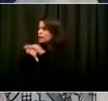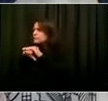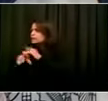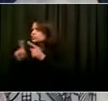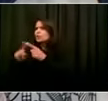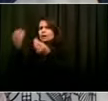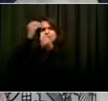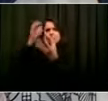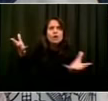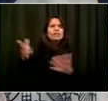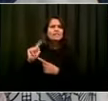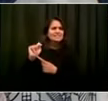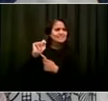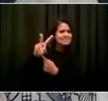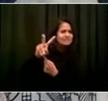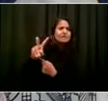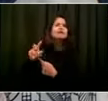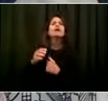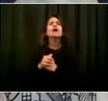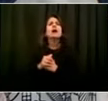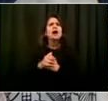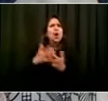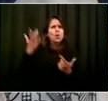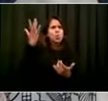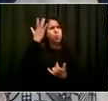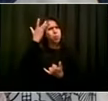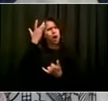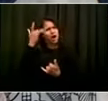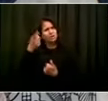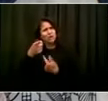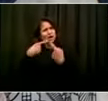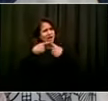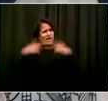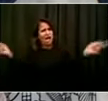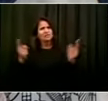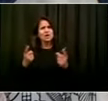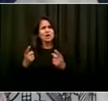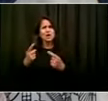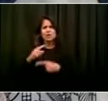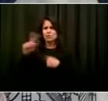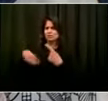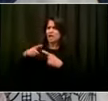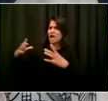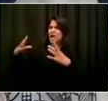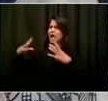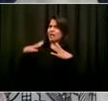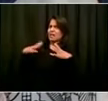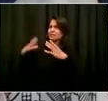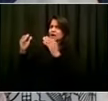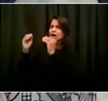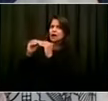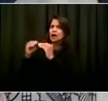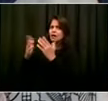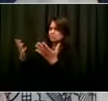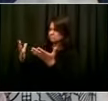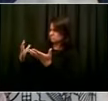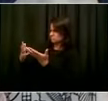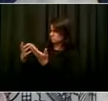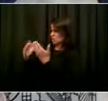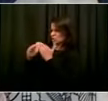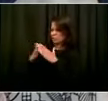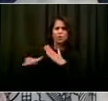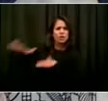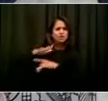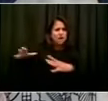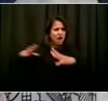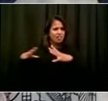done at a time when the Orthodox community was able to hear it the same way everyone was, instead of hearing it on the media, maybe